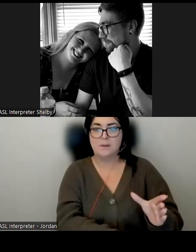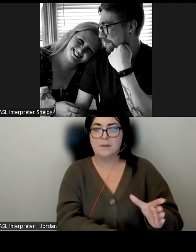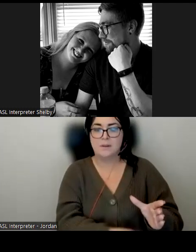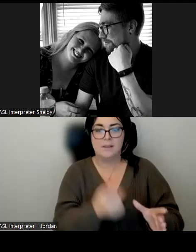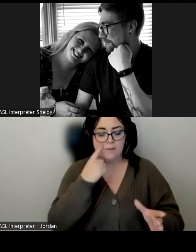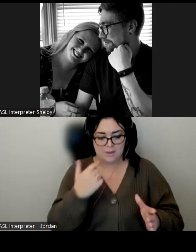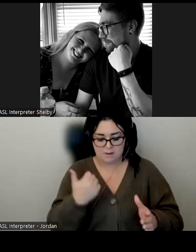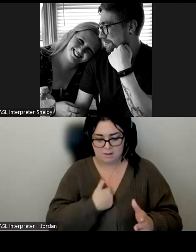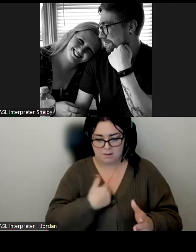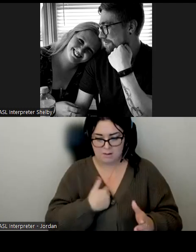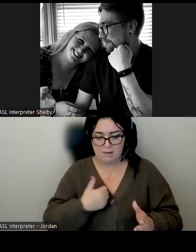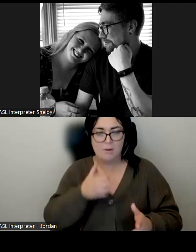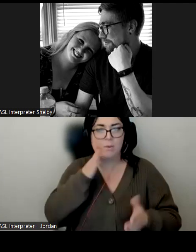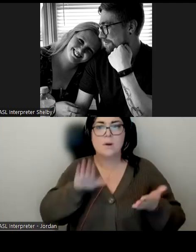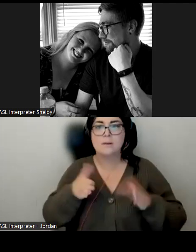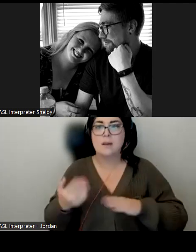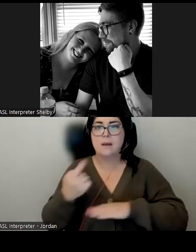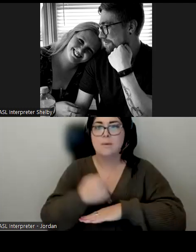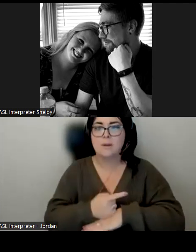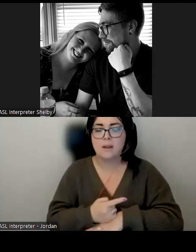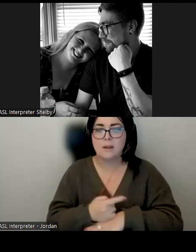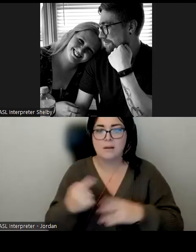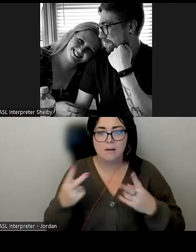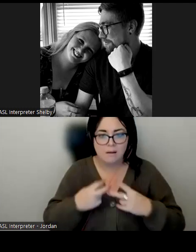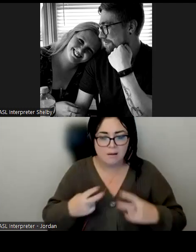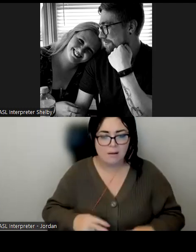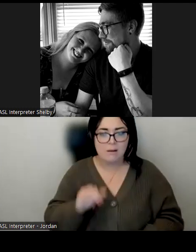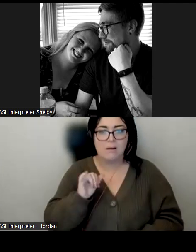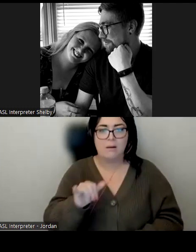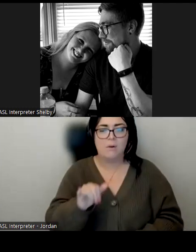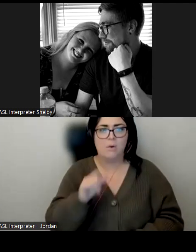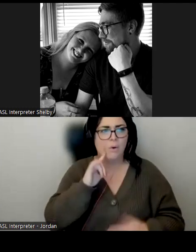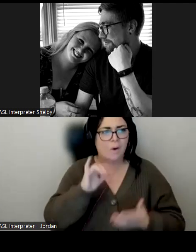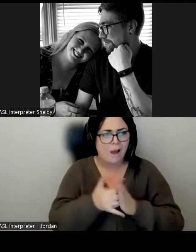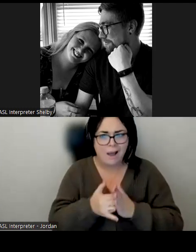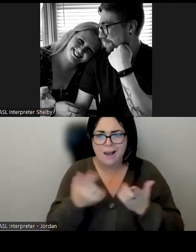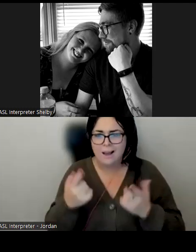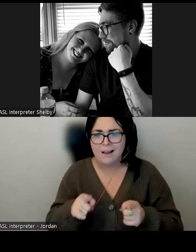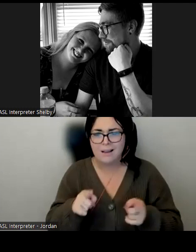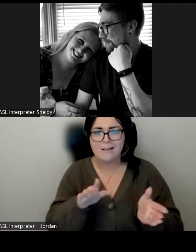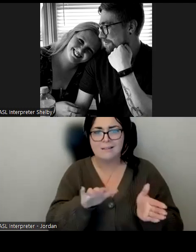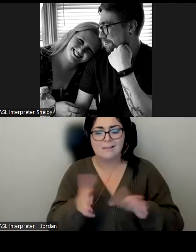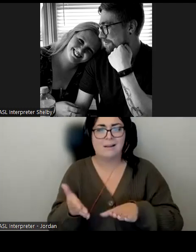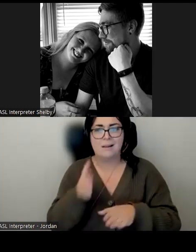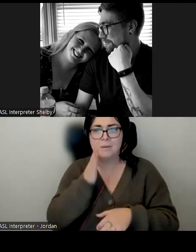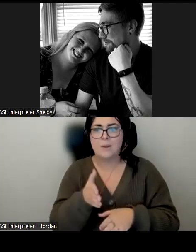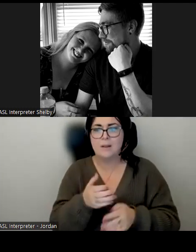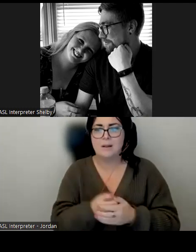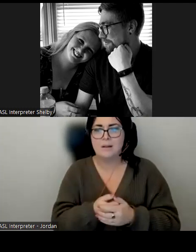our own death. It causes us to think about circumstances of death. You might find